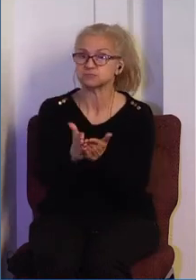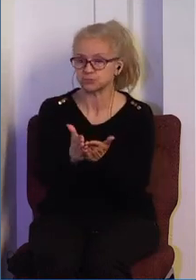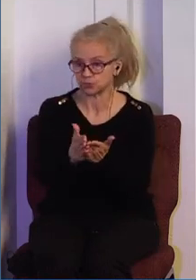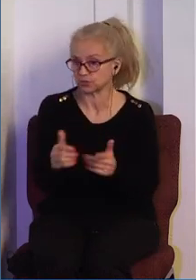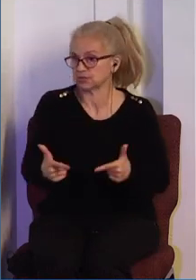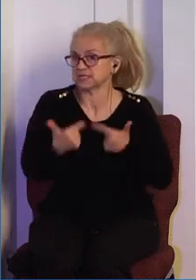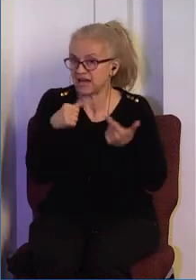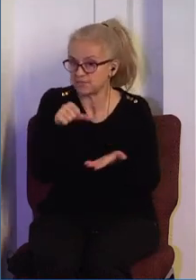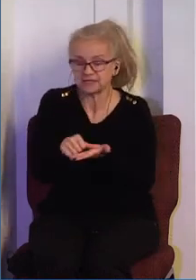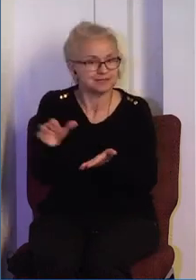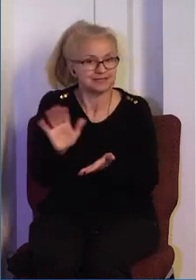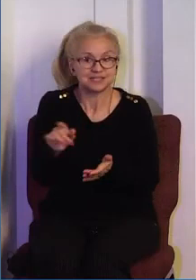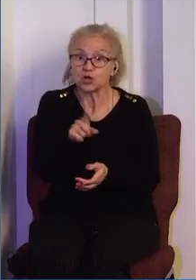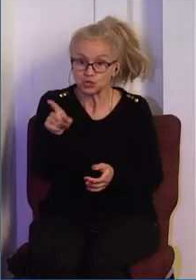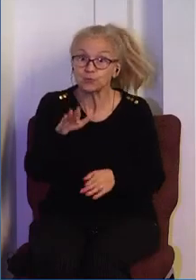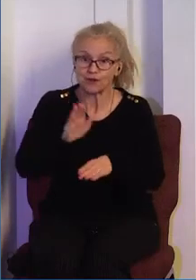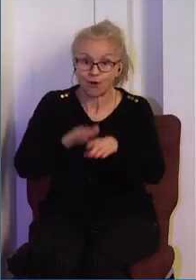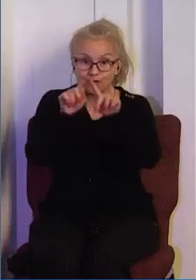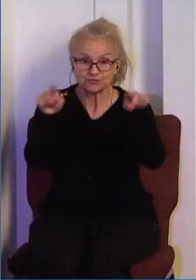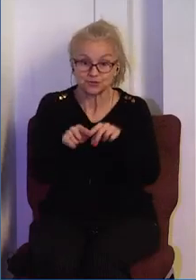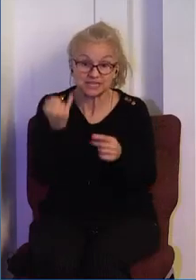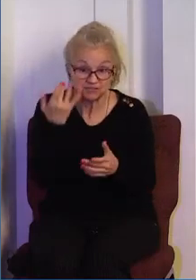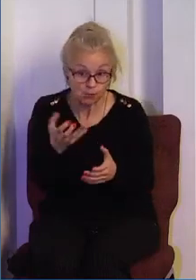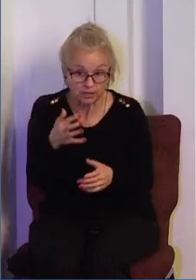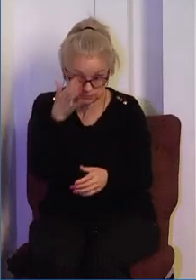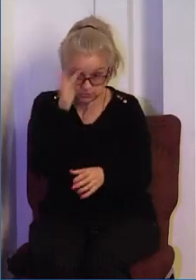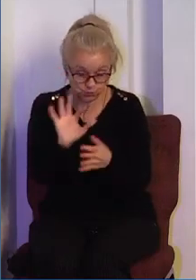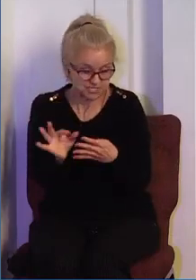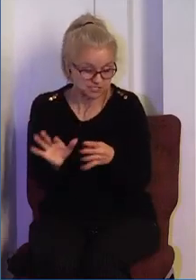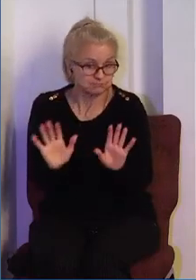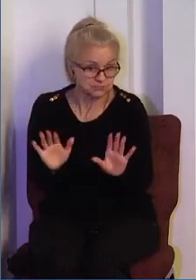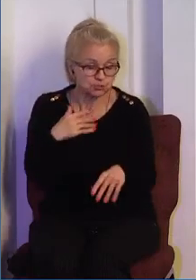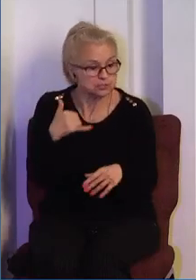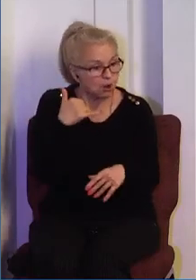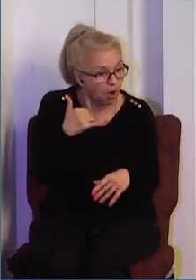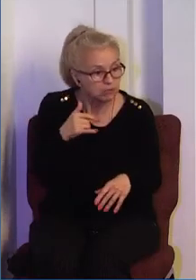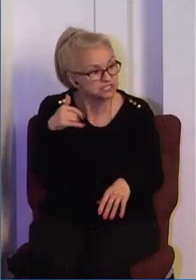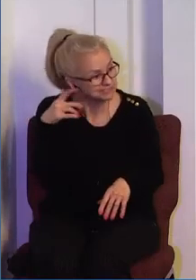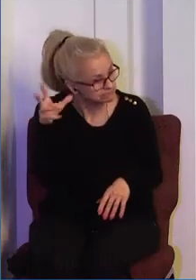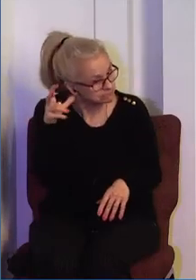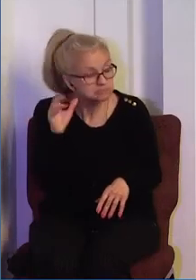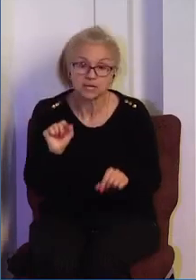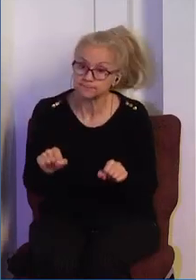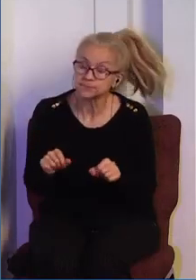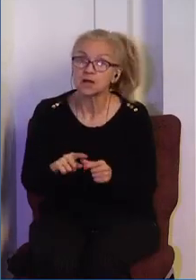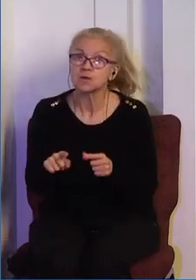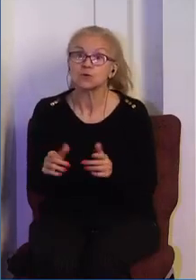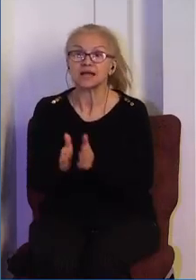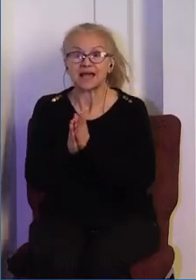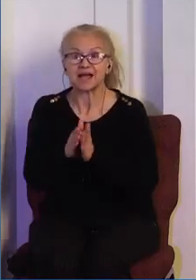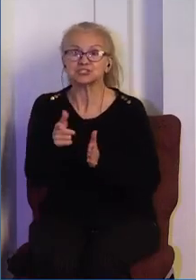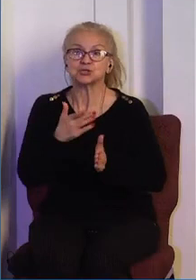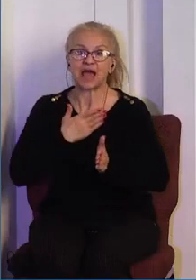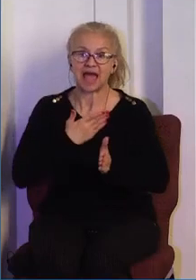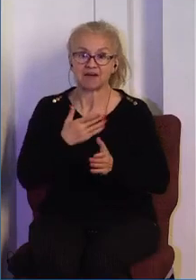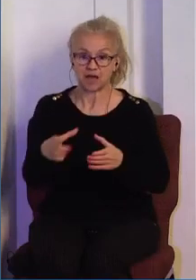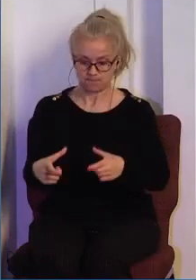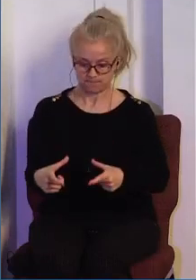page. You will be on the screen if you want to be. Of course, you can just call in. But we ask you to have a